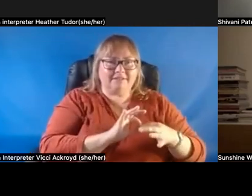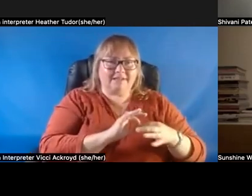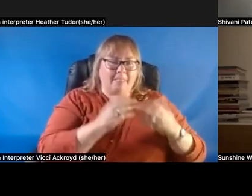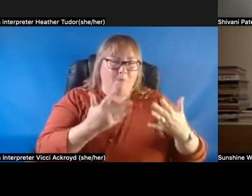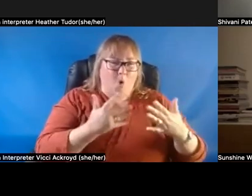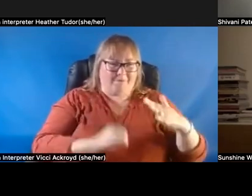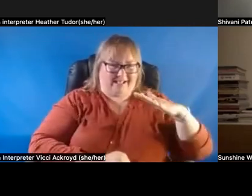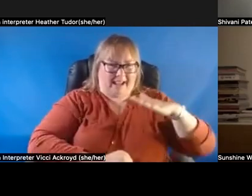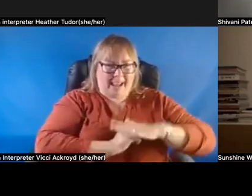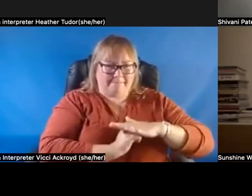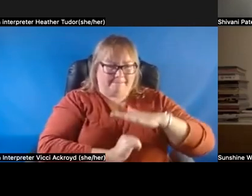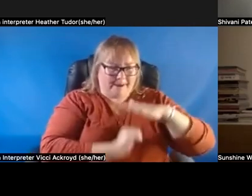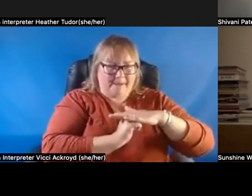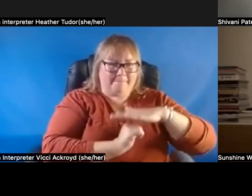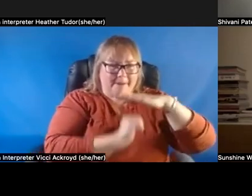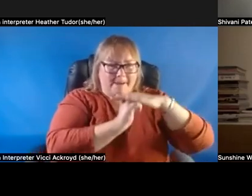is.